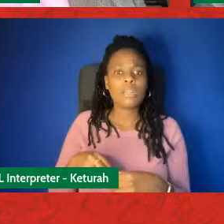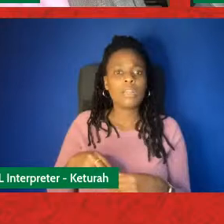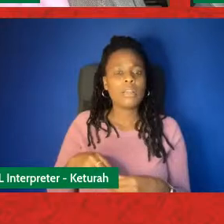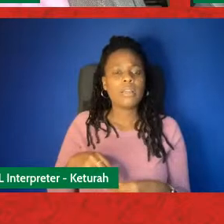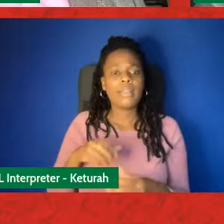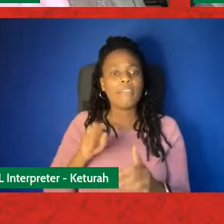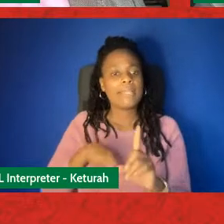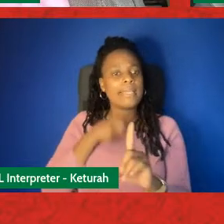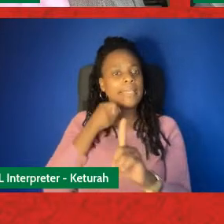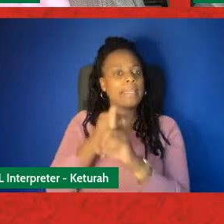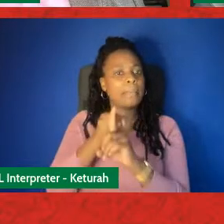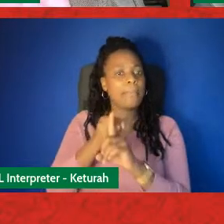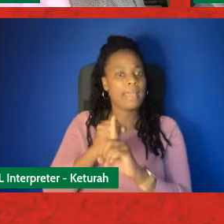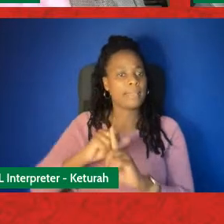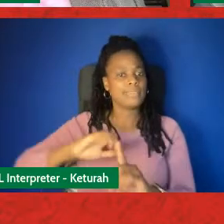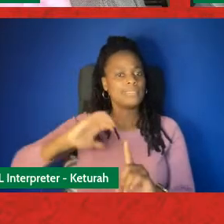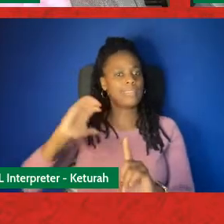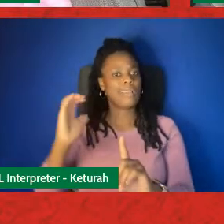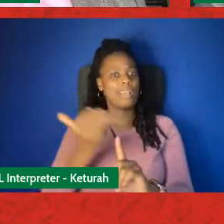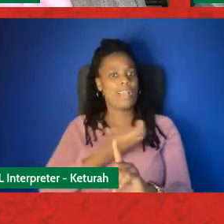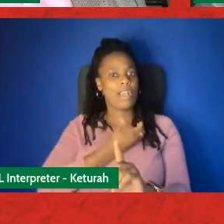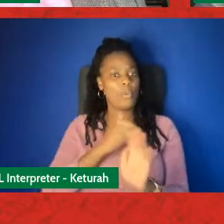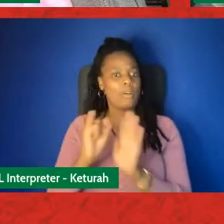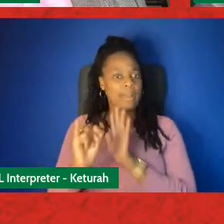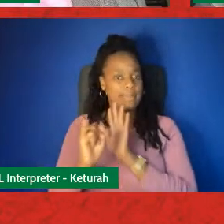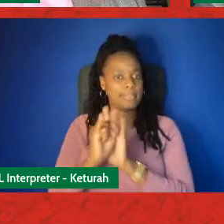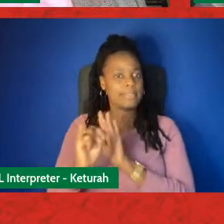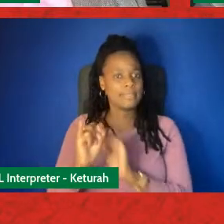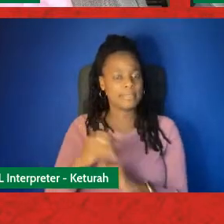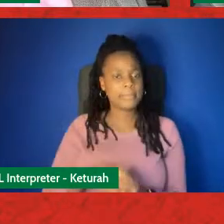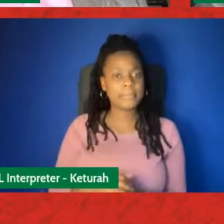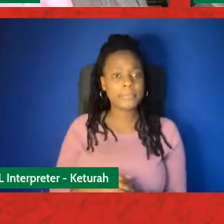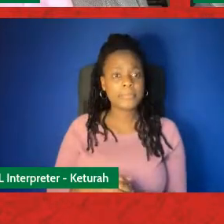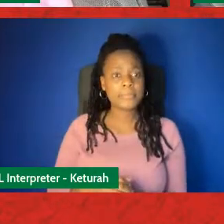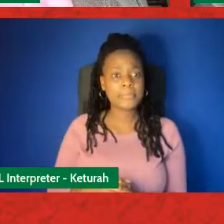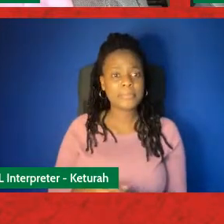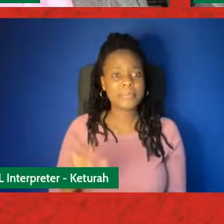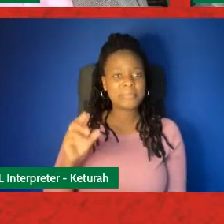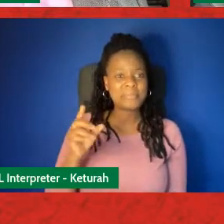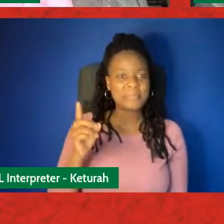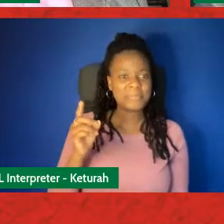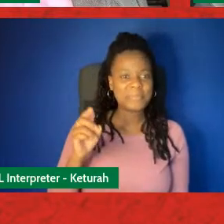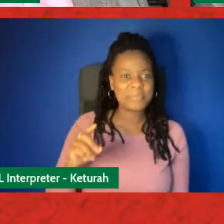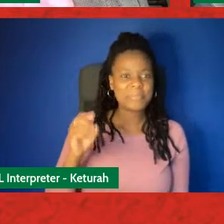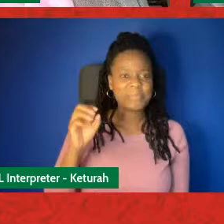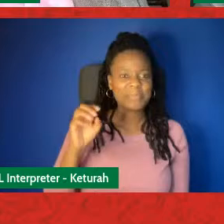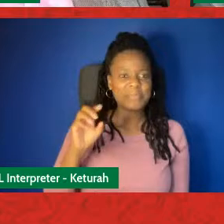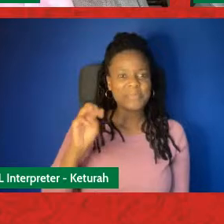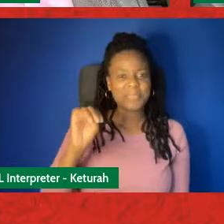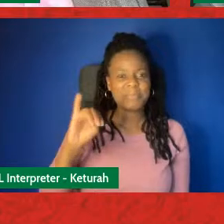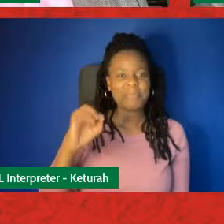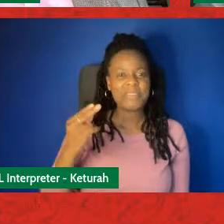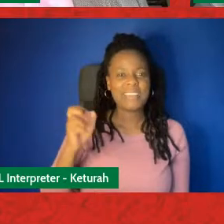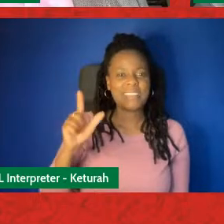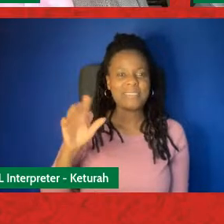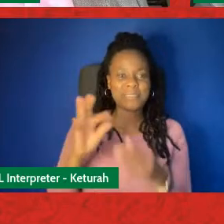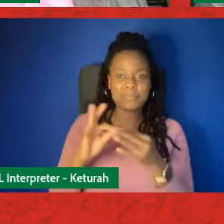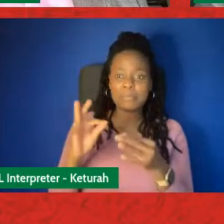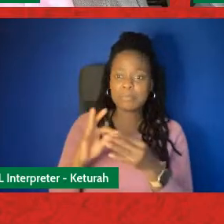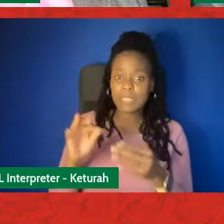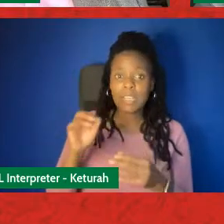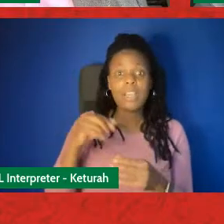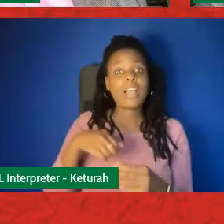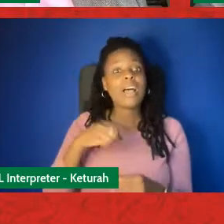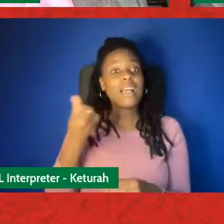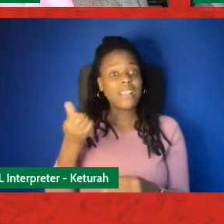touches the spirit of us as African American artists. One of the other ways that you connect with the African Grove